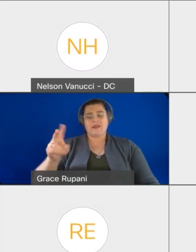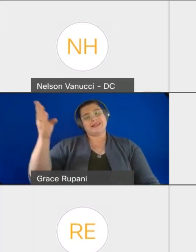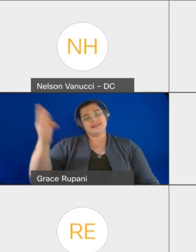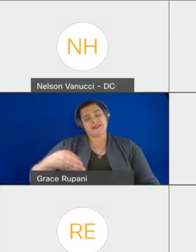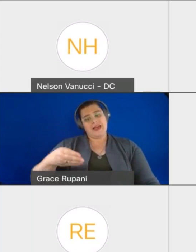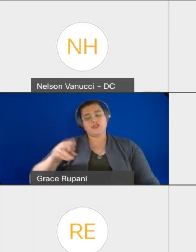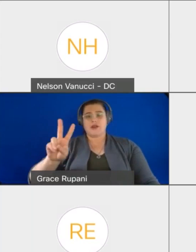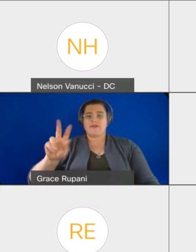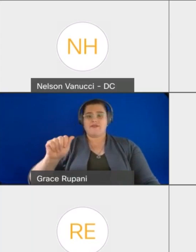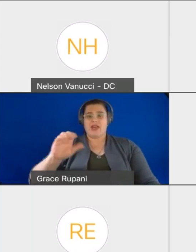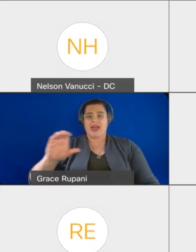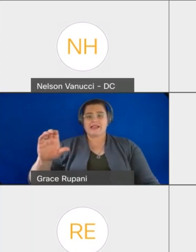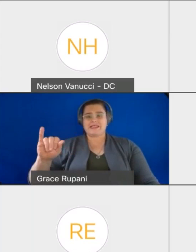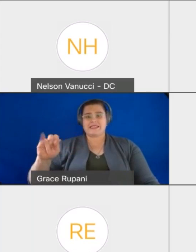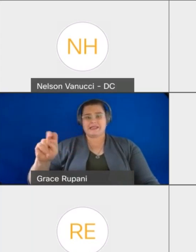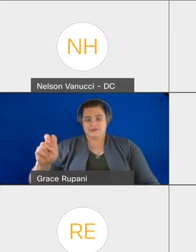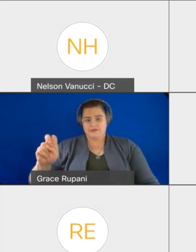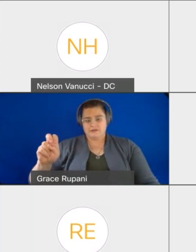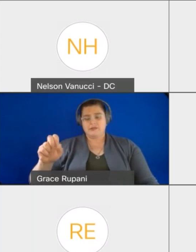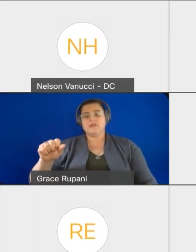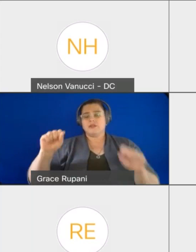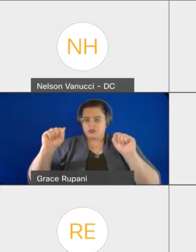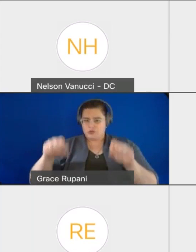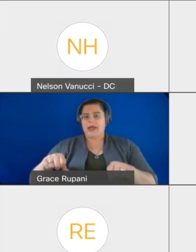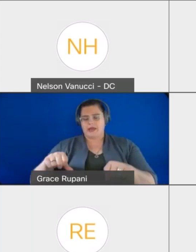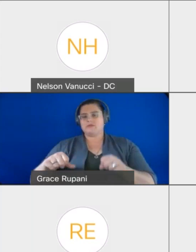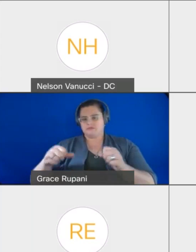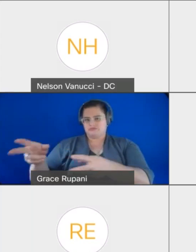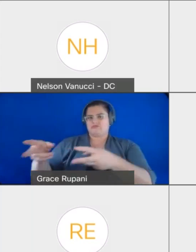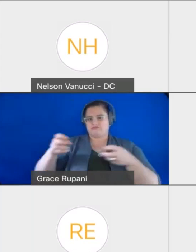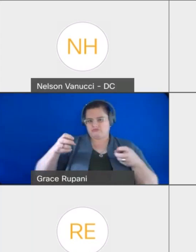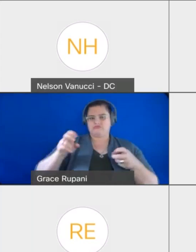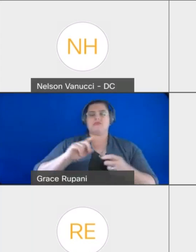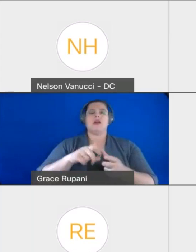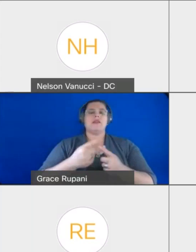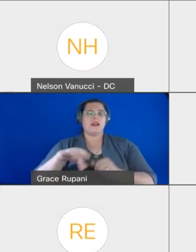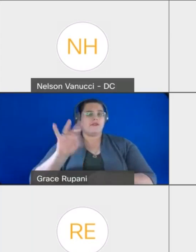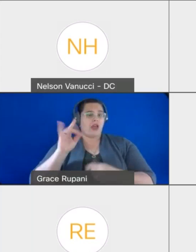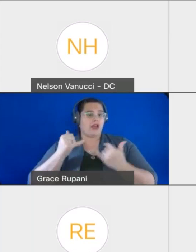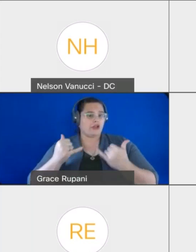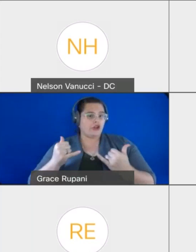/vaccine, and you will get the current priorities,